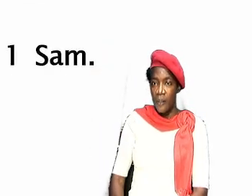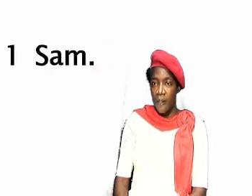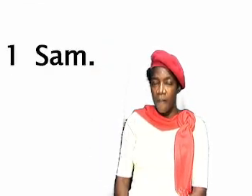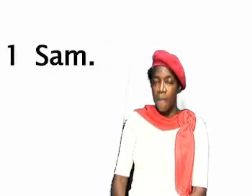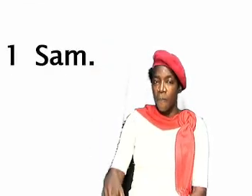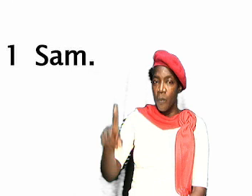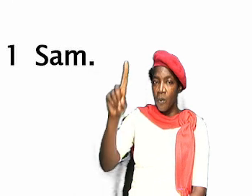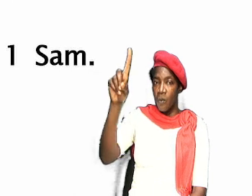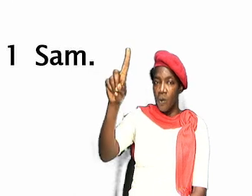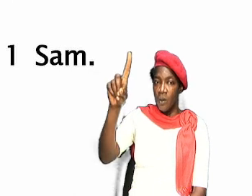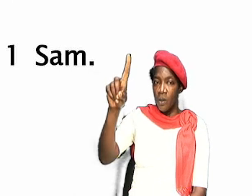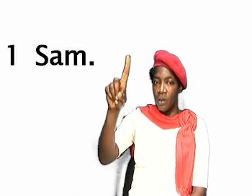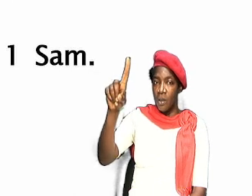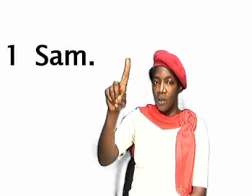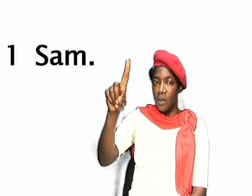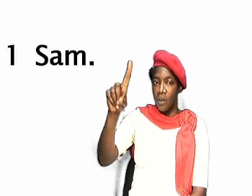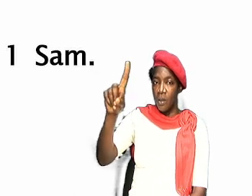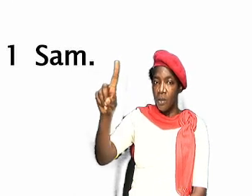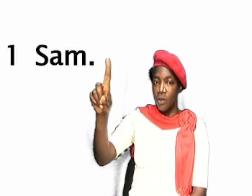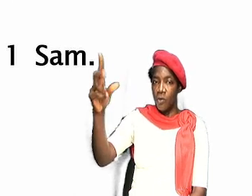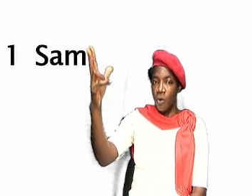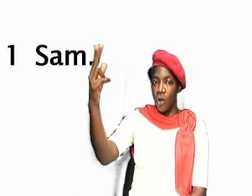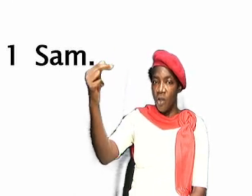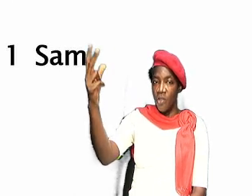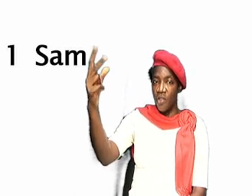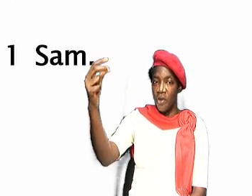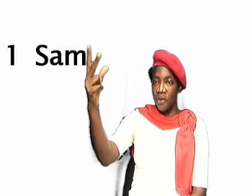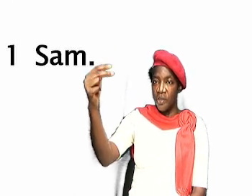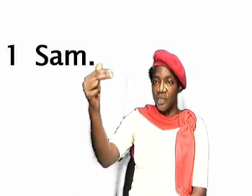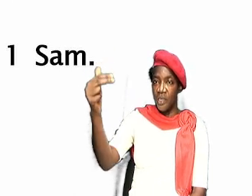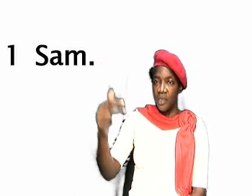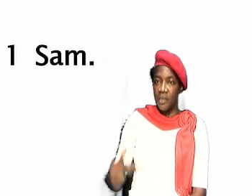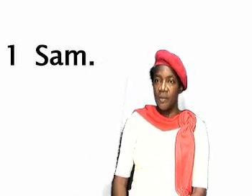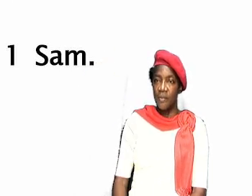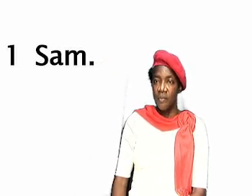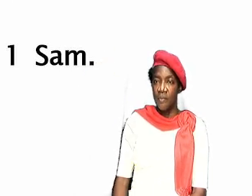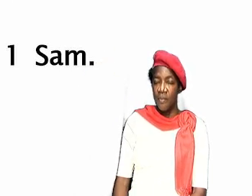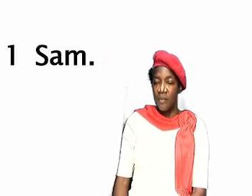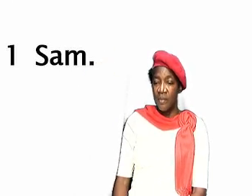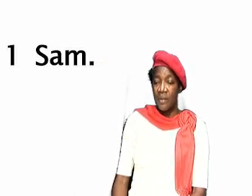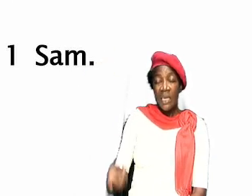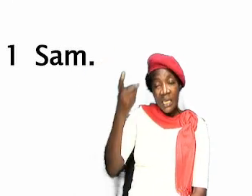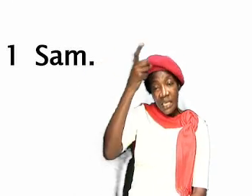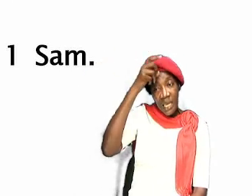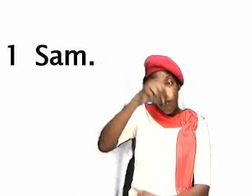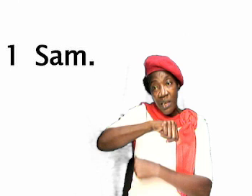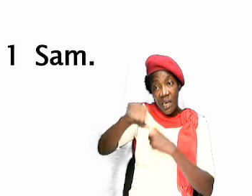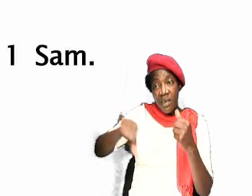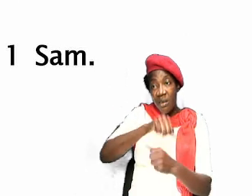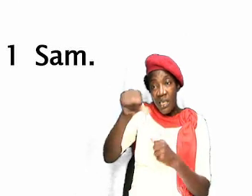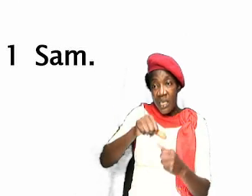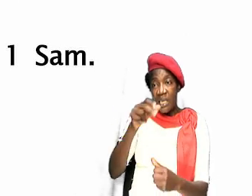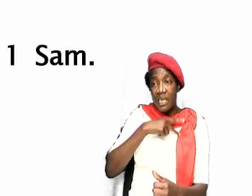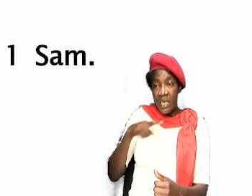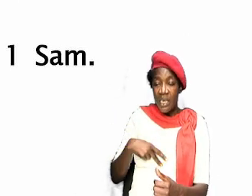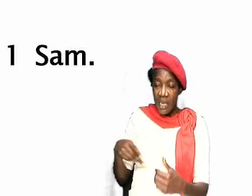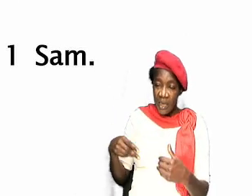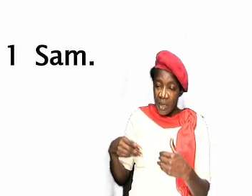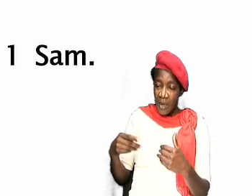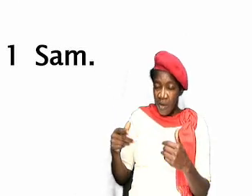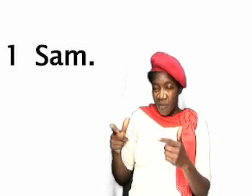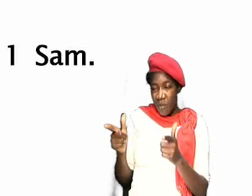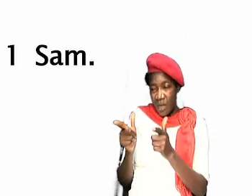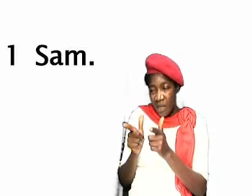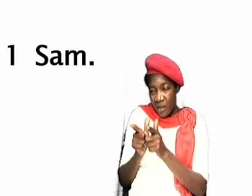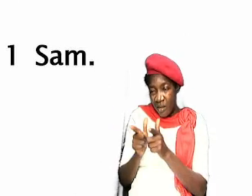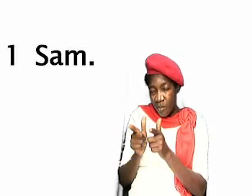1 through to 13. So David here, we look at David was anointed king from a young age, right? And we